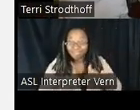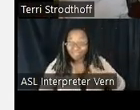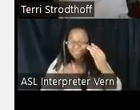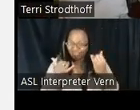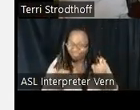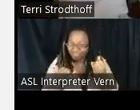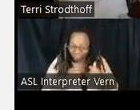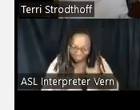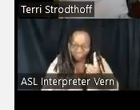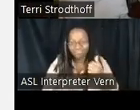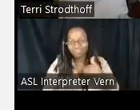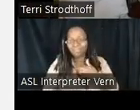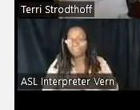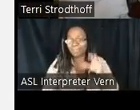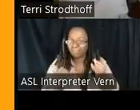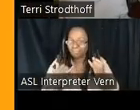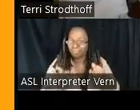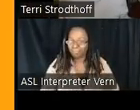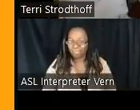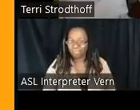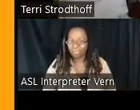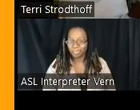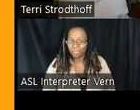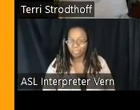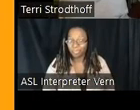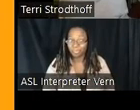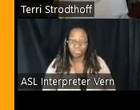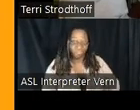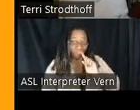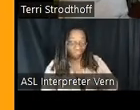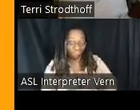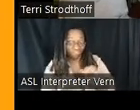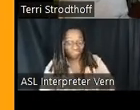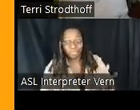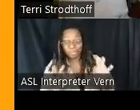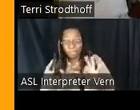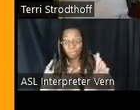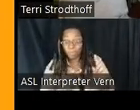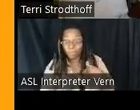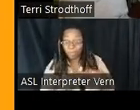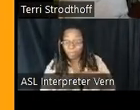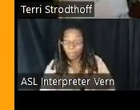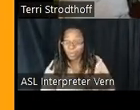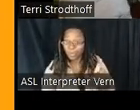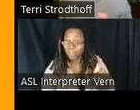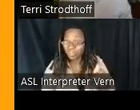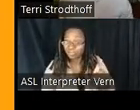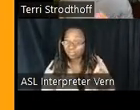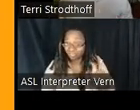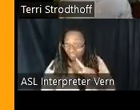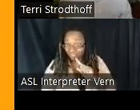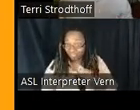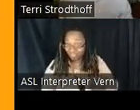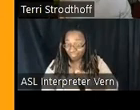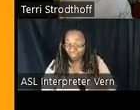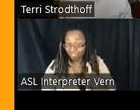I'm learning right here in this environment. And does it matter where I land? Does it matter? One way that we're able